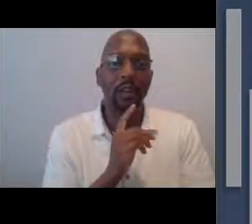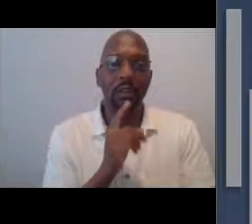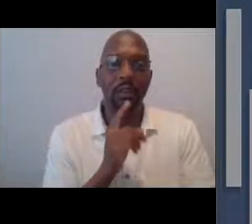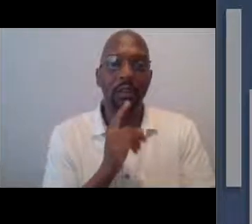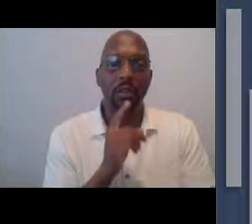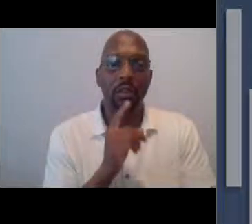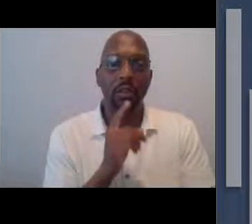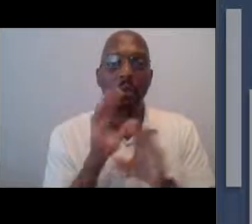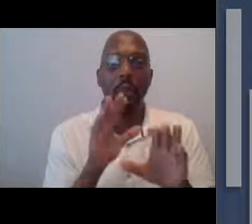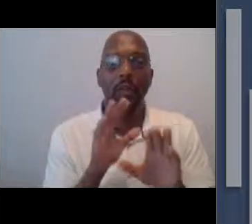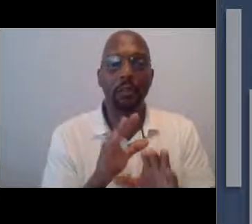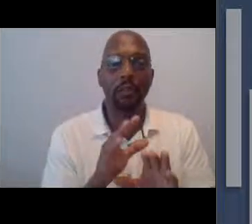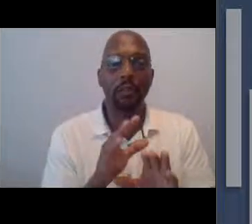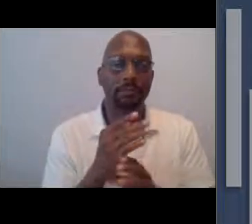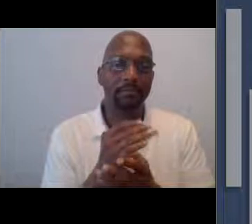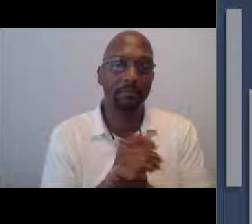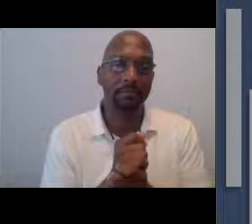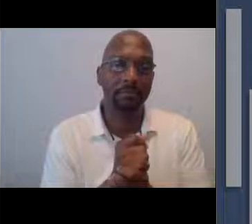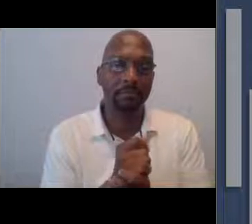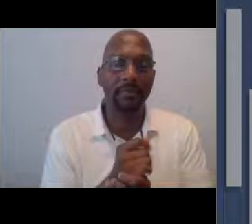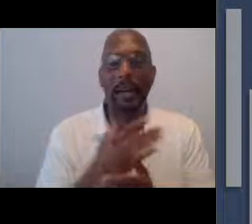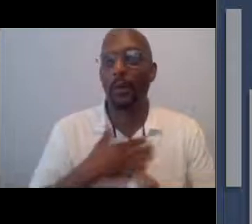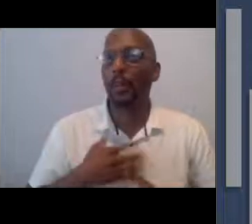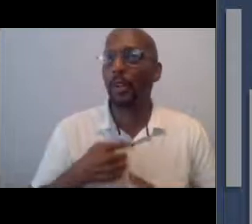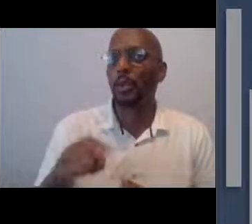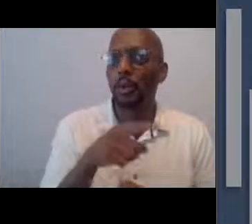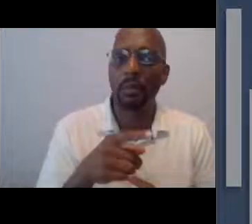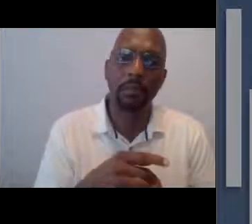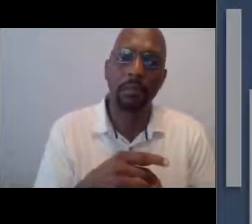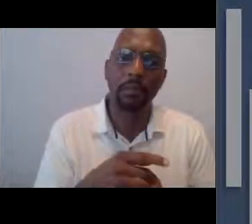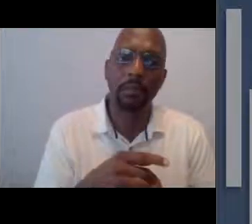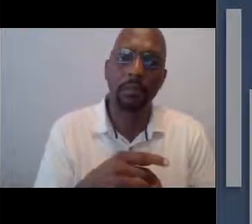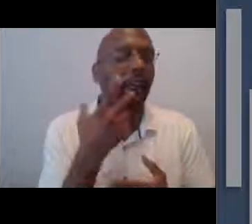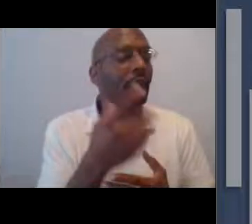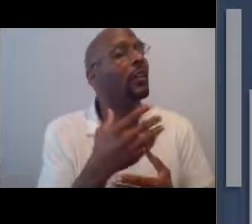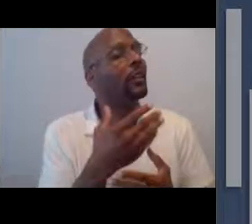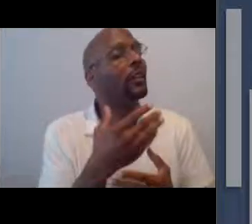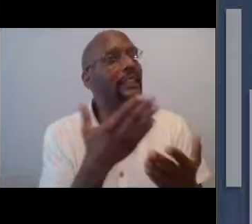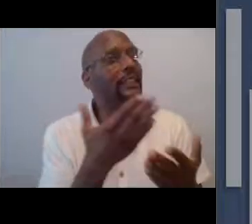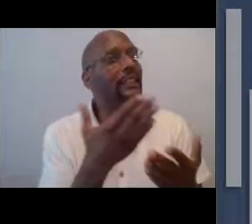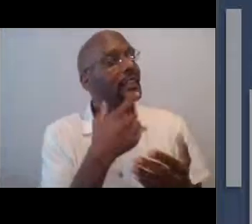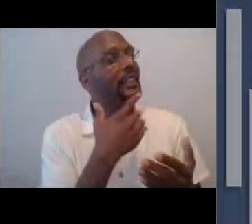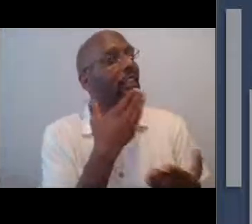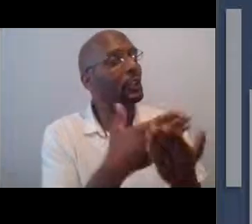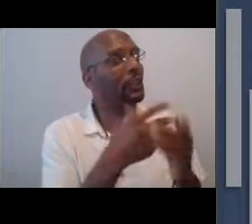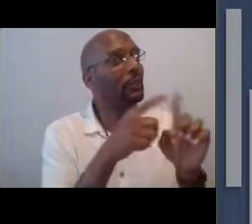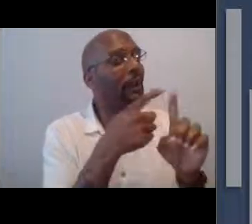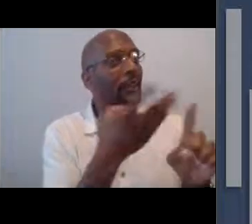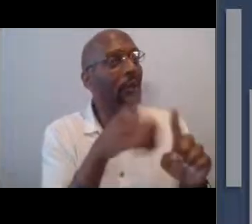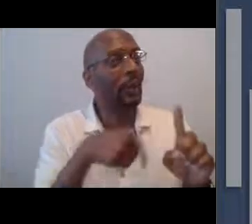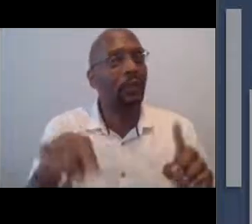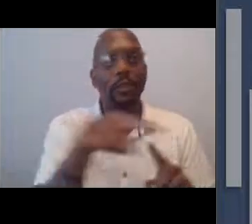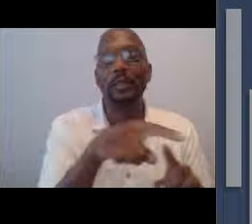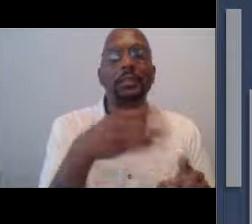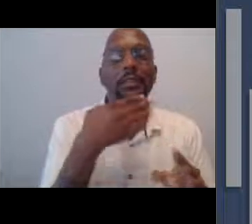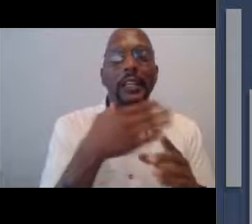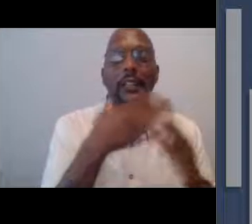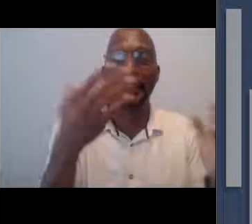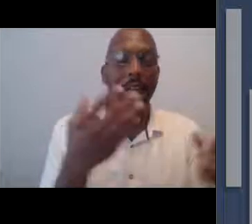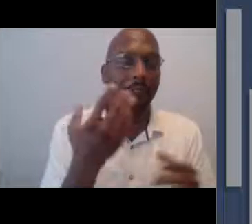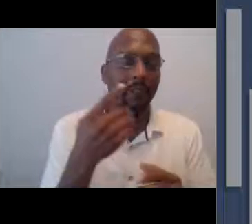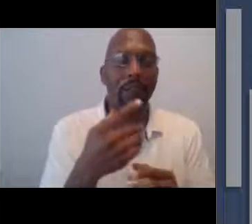And secondly, I appreciate Mitch's comments on the fatality. That was one of 2 members of my union that were killed in the last 30